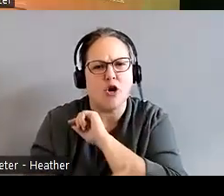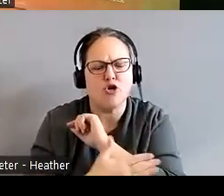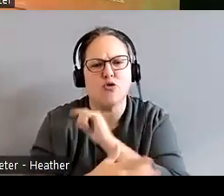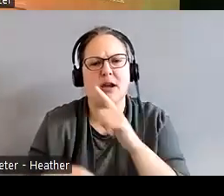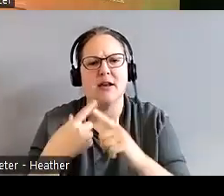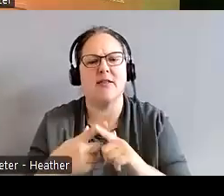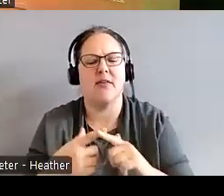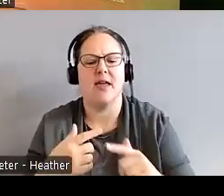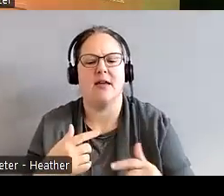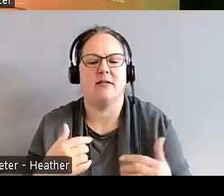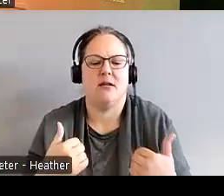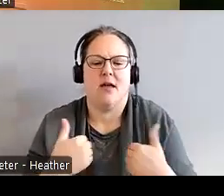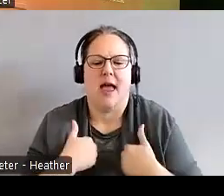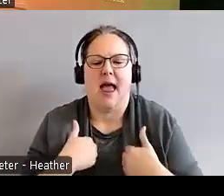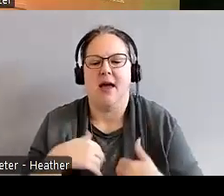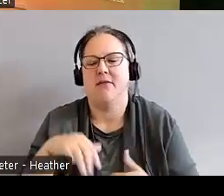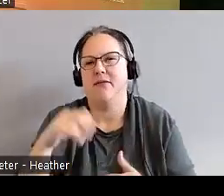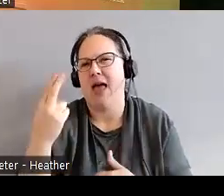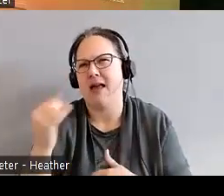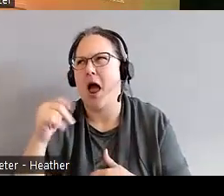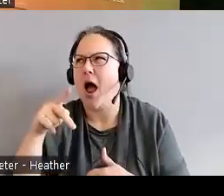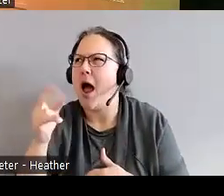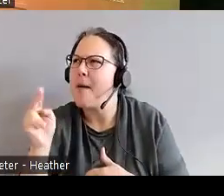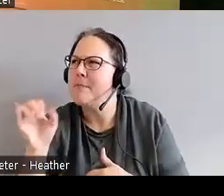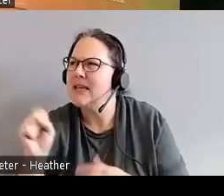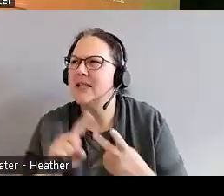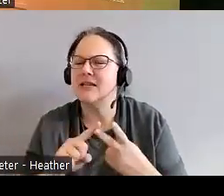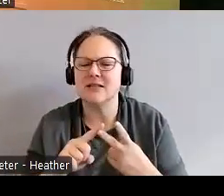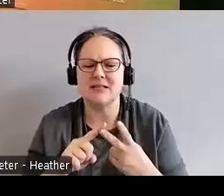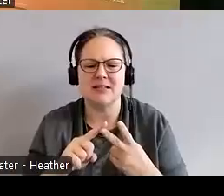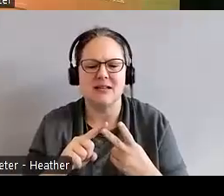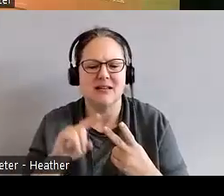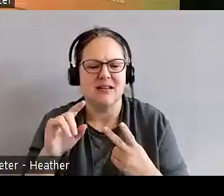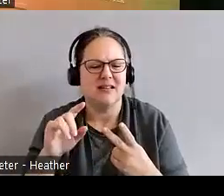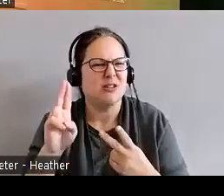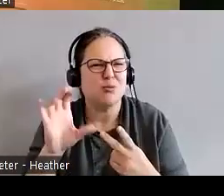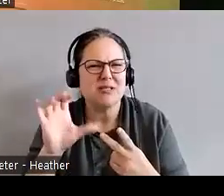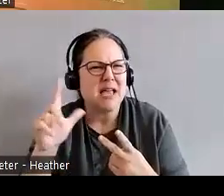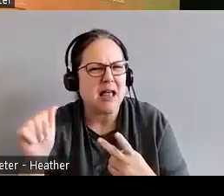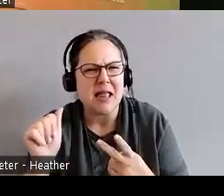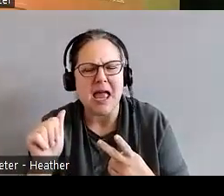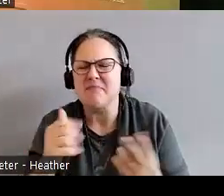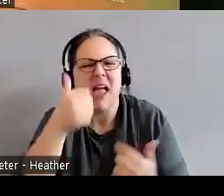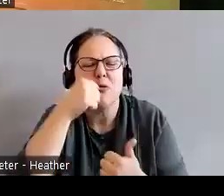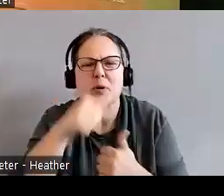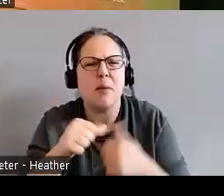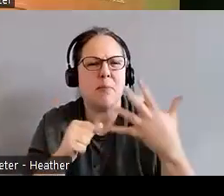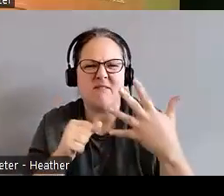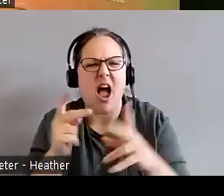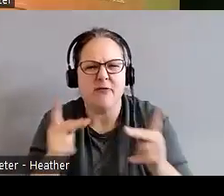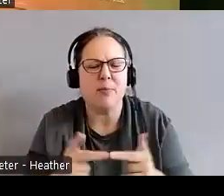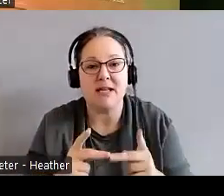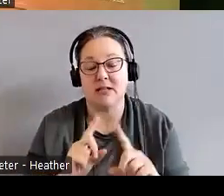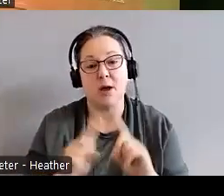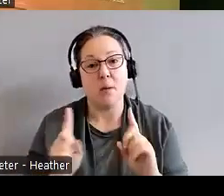Yale, UCLA, I think one in Midwest, 5 sites. And all the estimates that we have